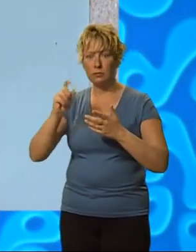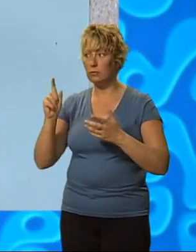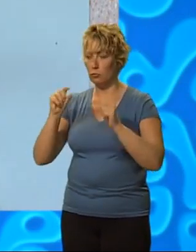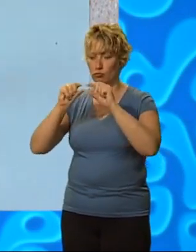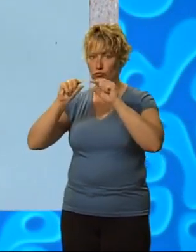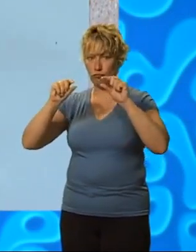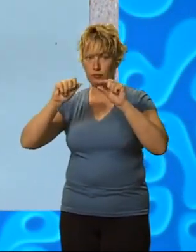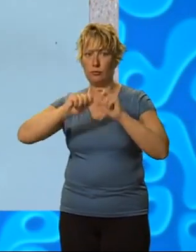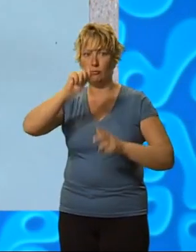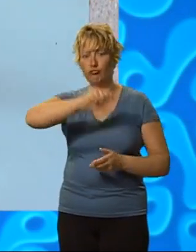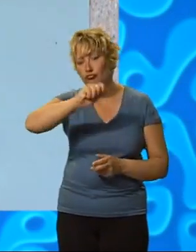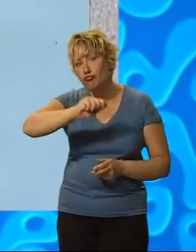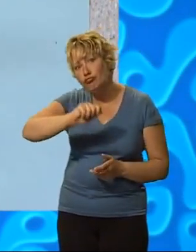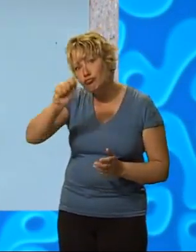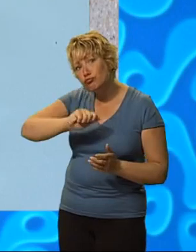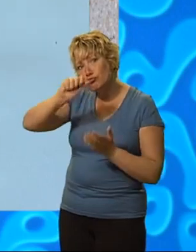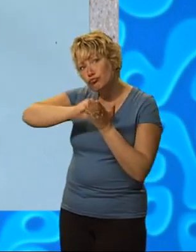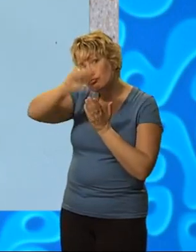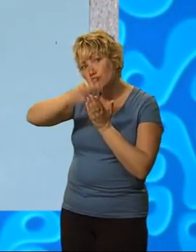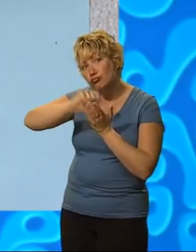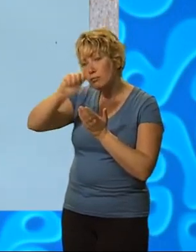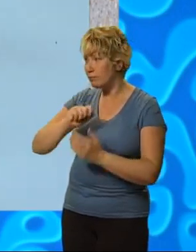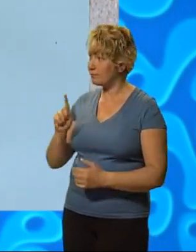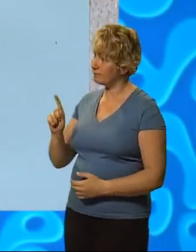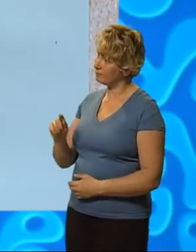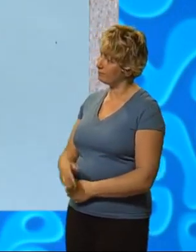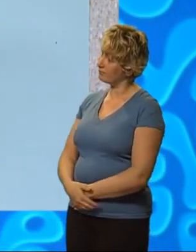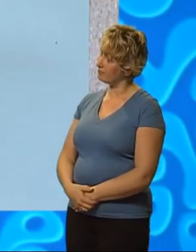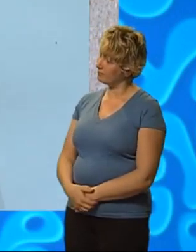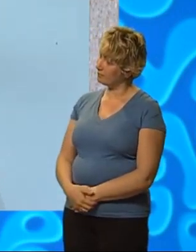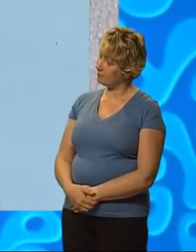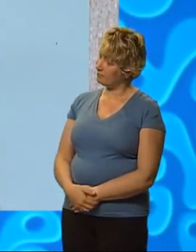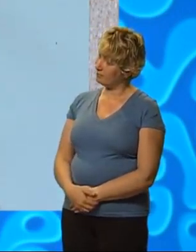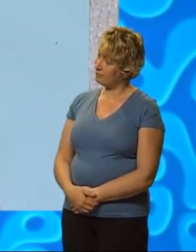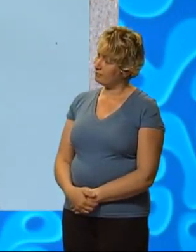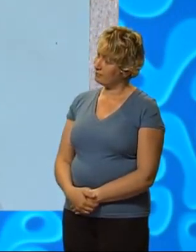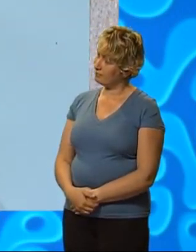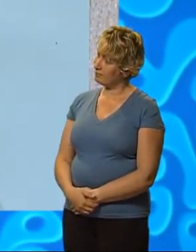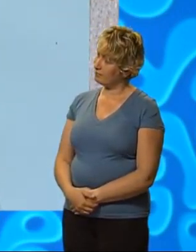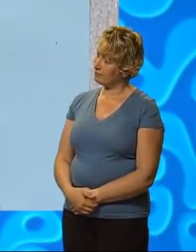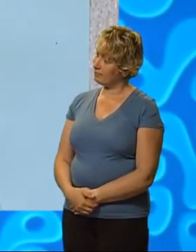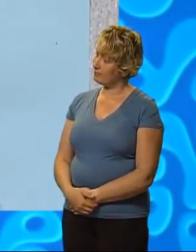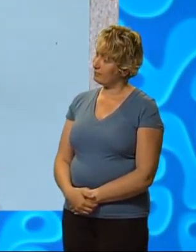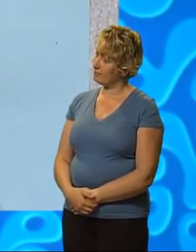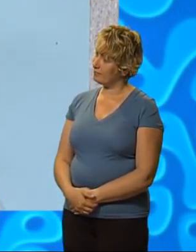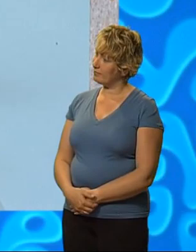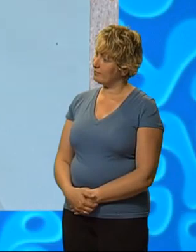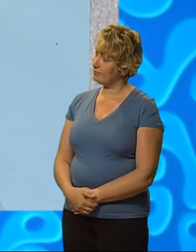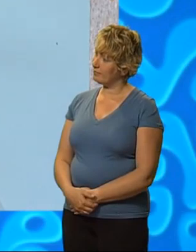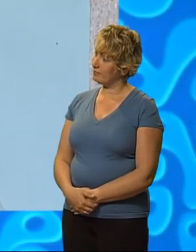the crayon and rub over my leaf like this.